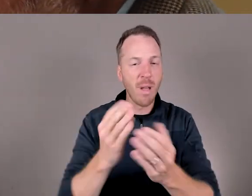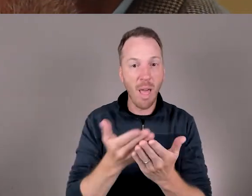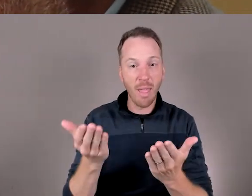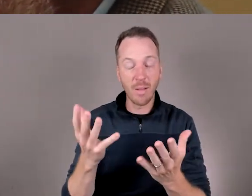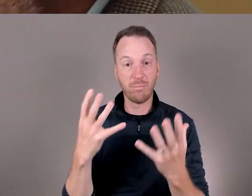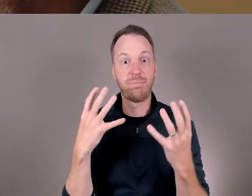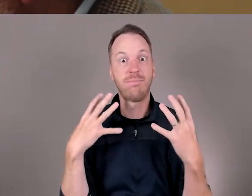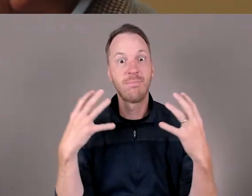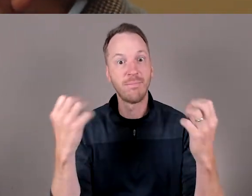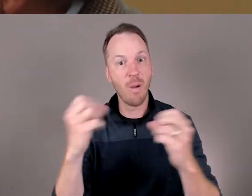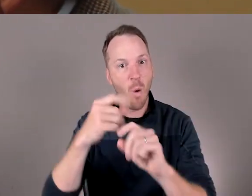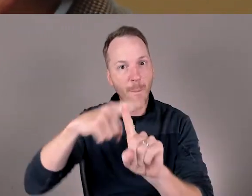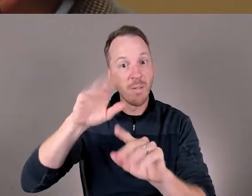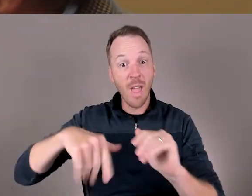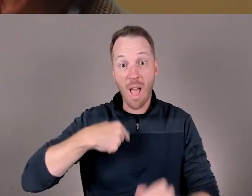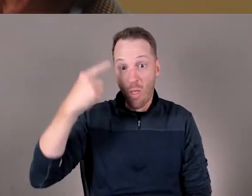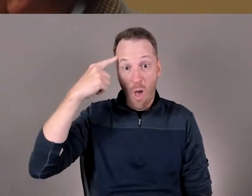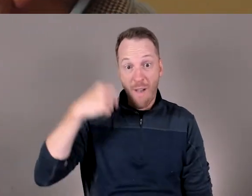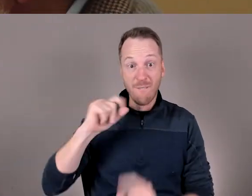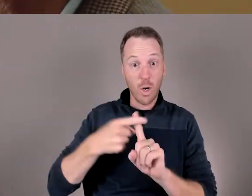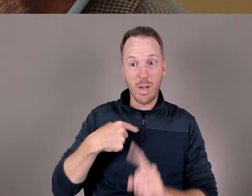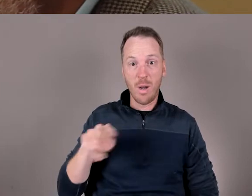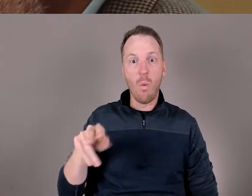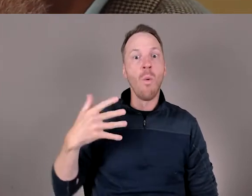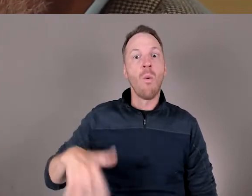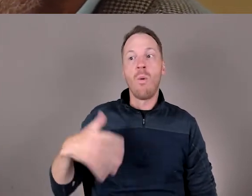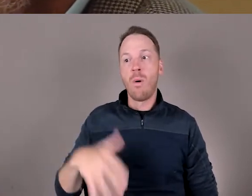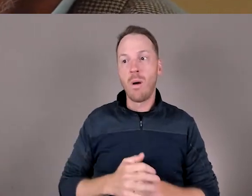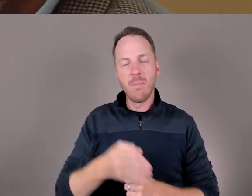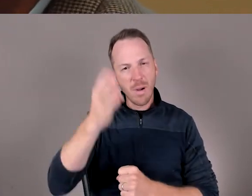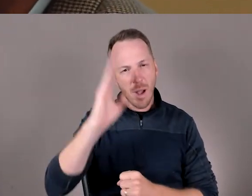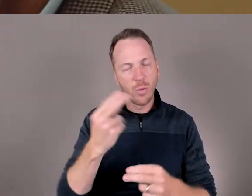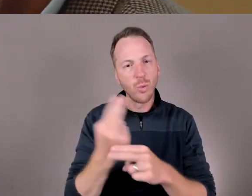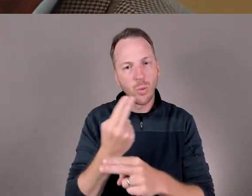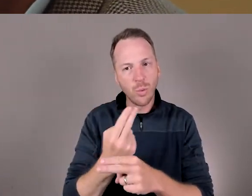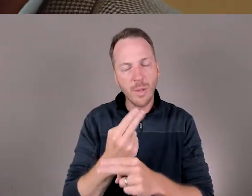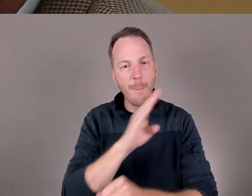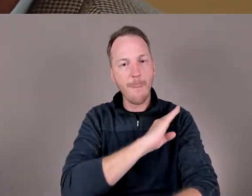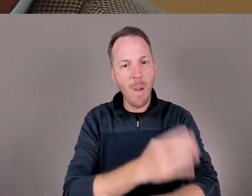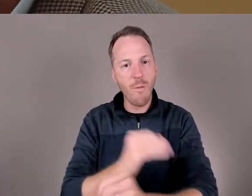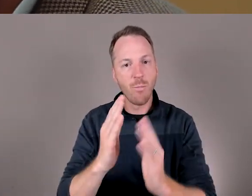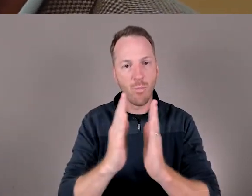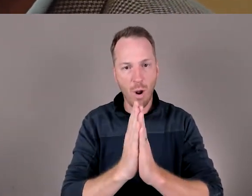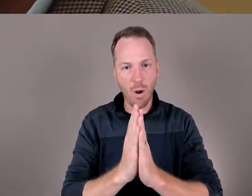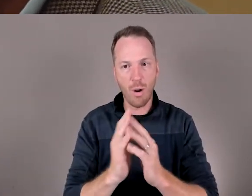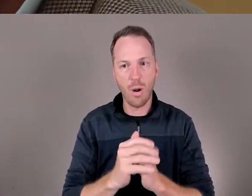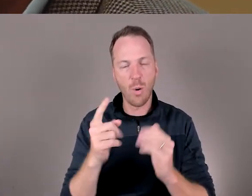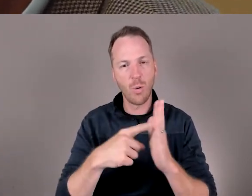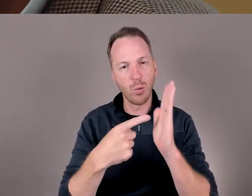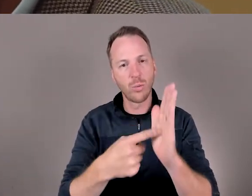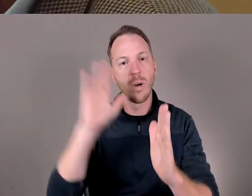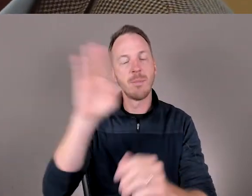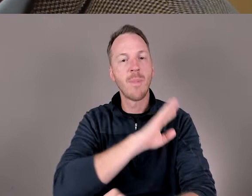more positive way than I ever thought they could be. But God was using the power of prayer to express